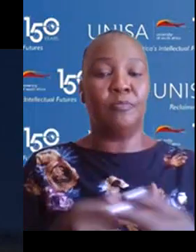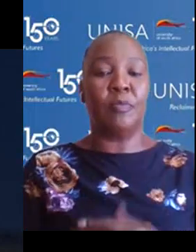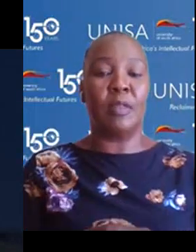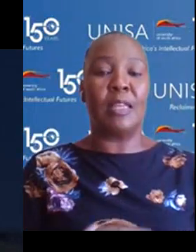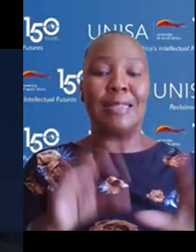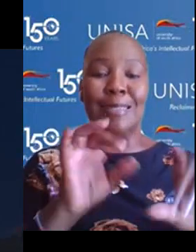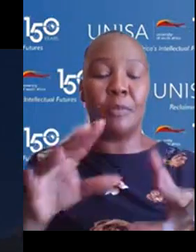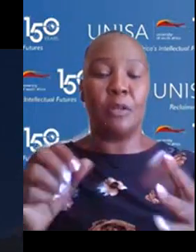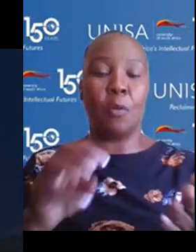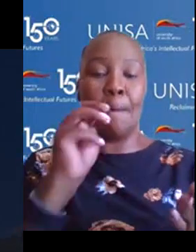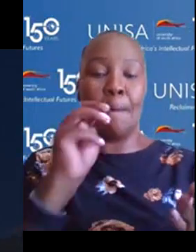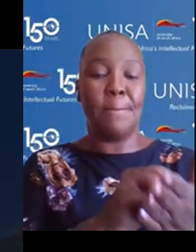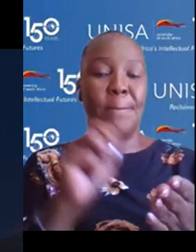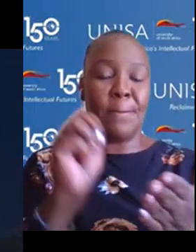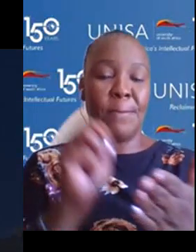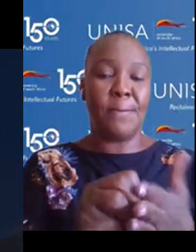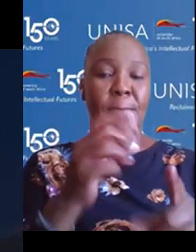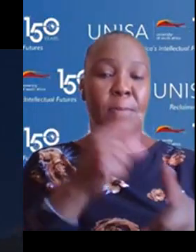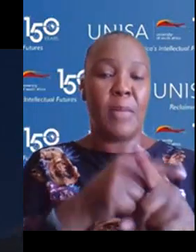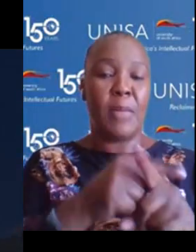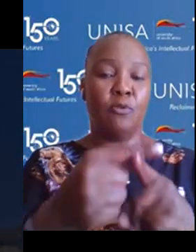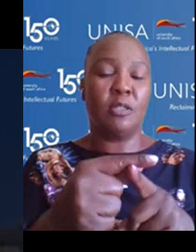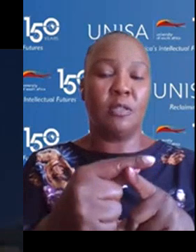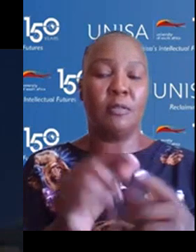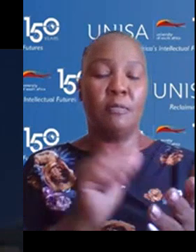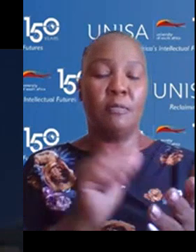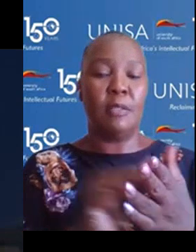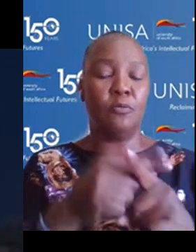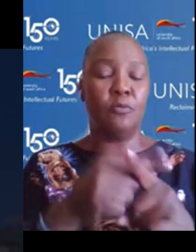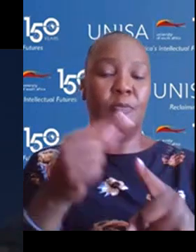in your MyUnisa password.